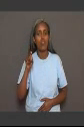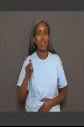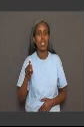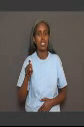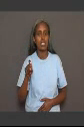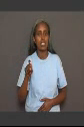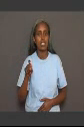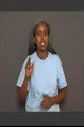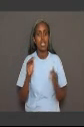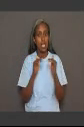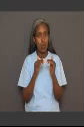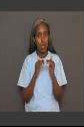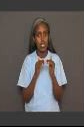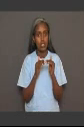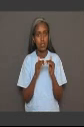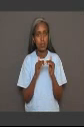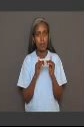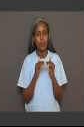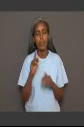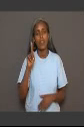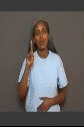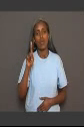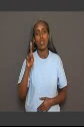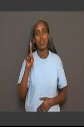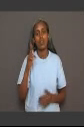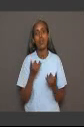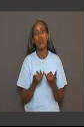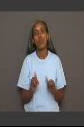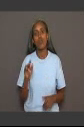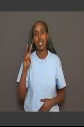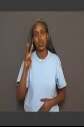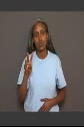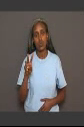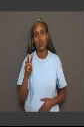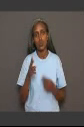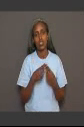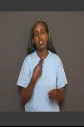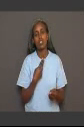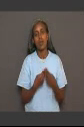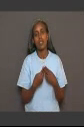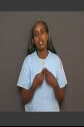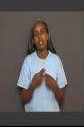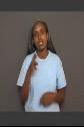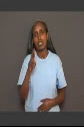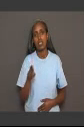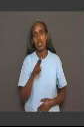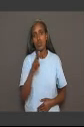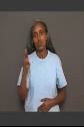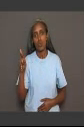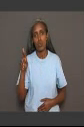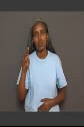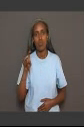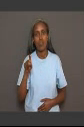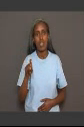x equals 1 over 2 times the square